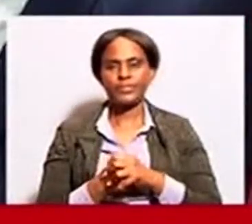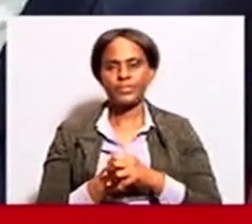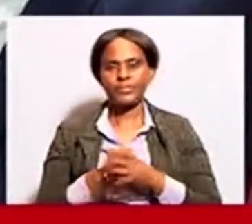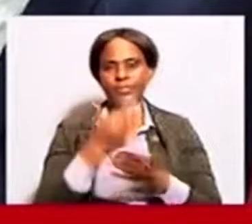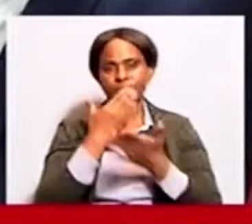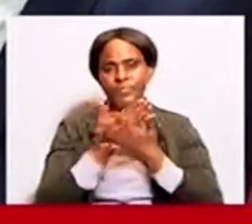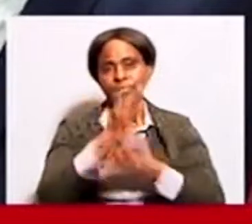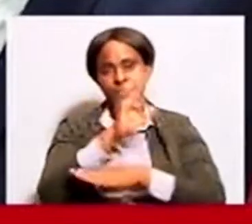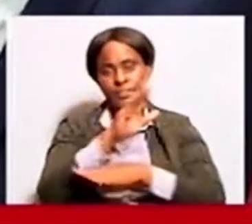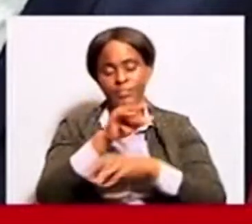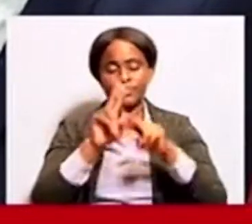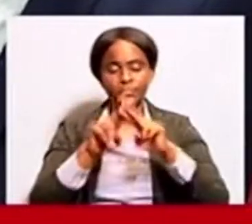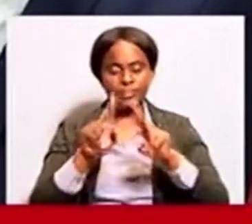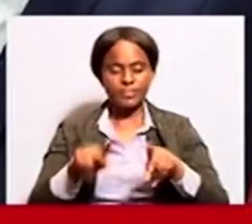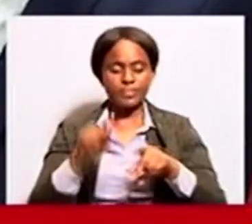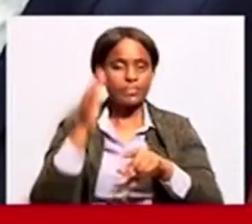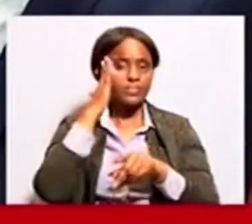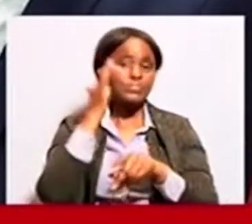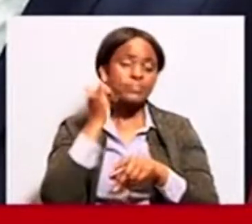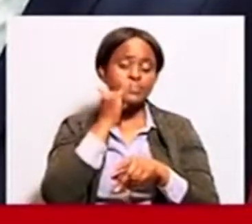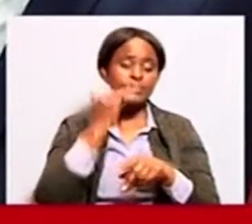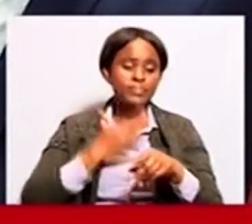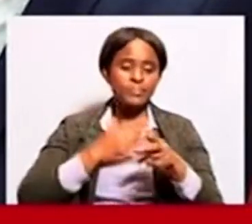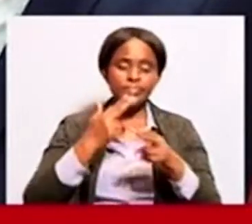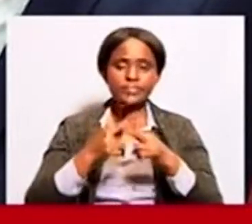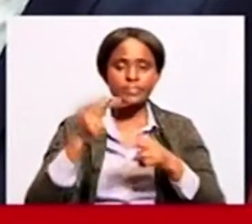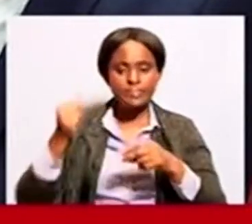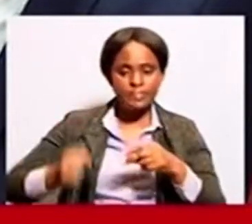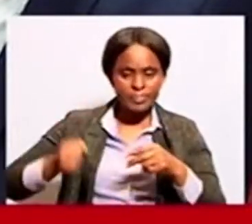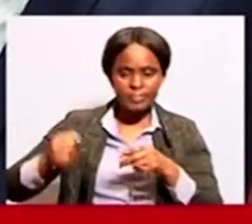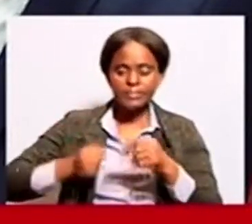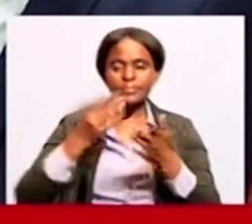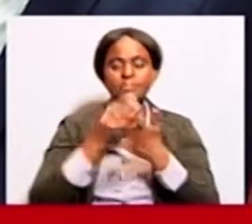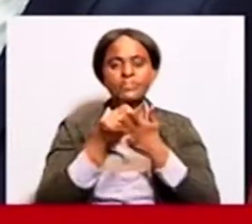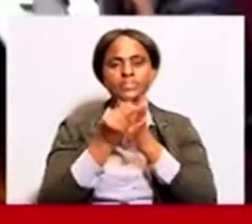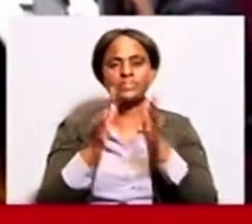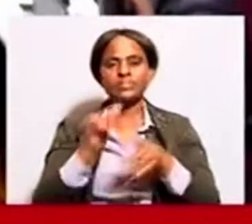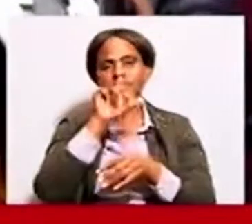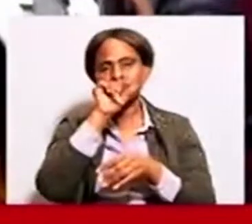Good afternoon, Chair. Clement Wada is my name, Chief Accountant, Livingstone City Council.